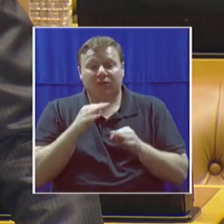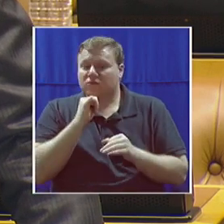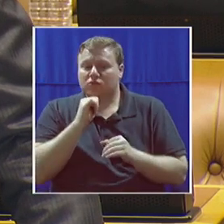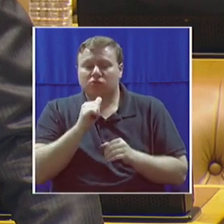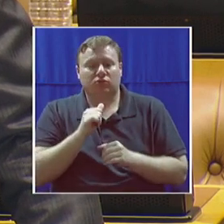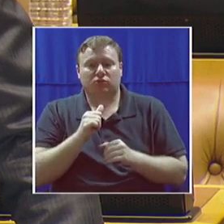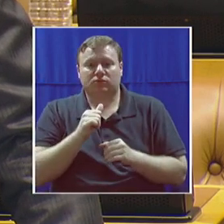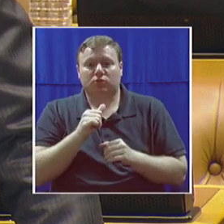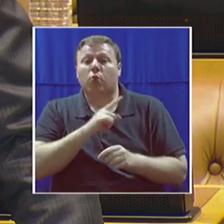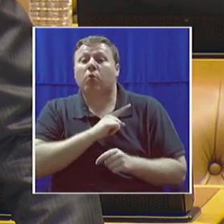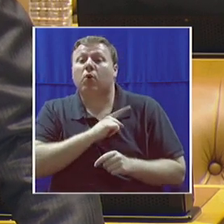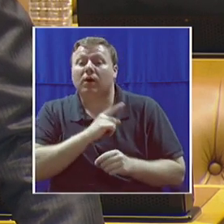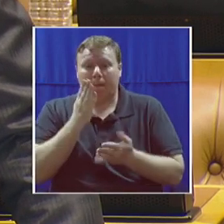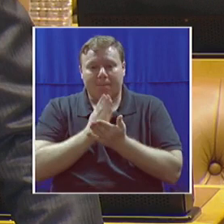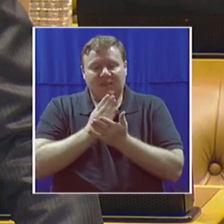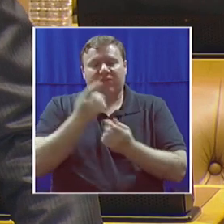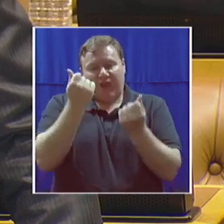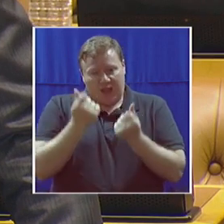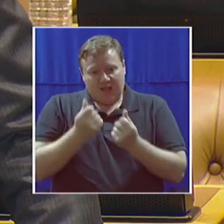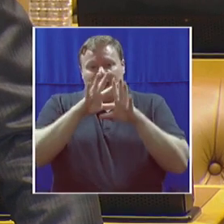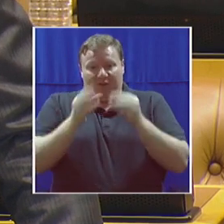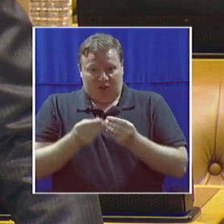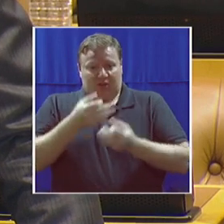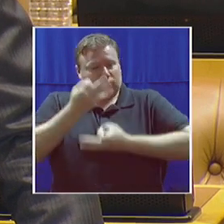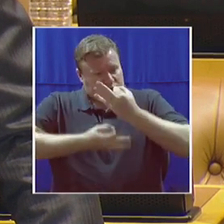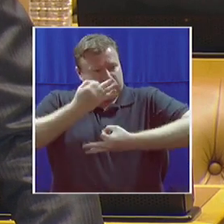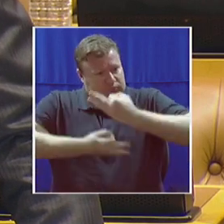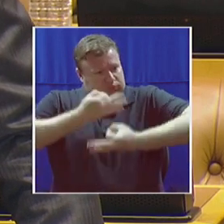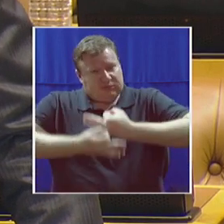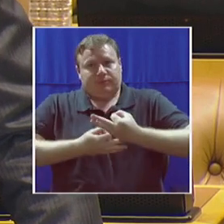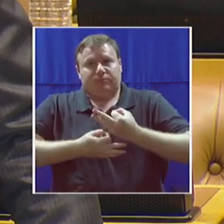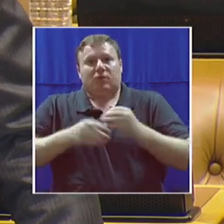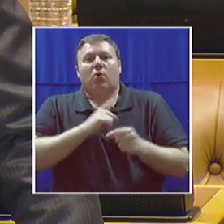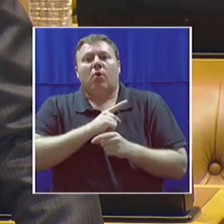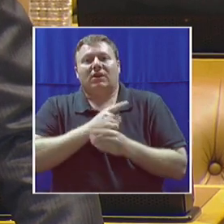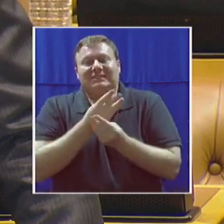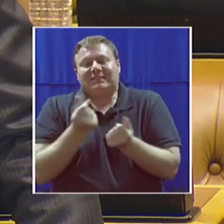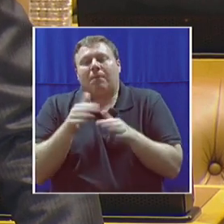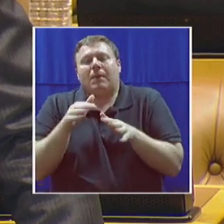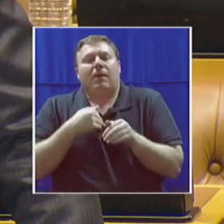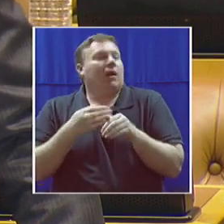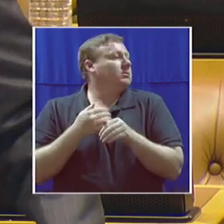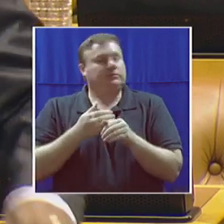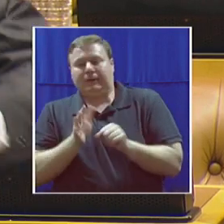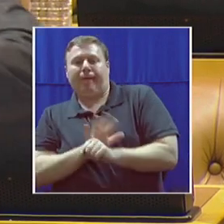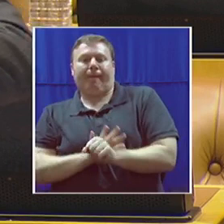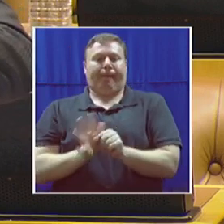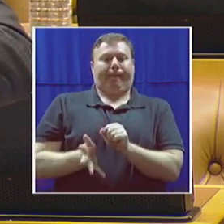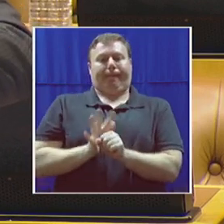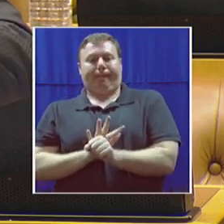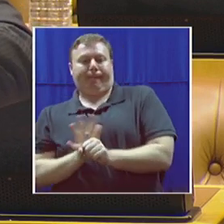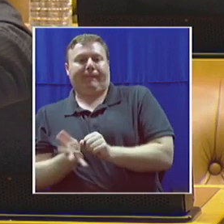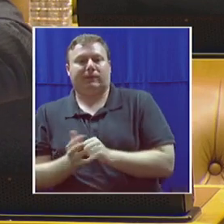shows everything including their finances because some of the employers they want to hide behind this we're not